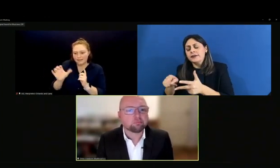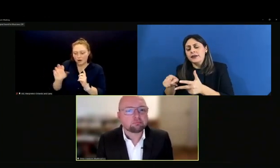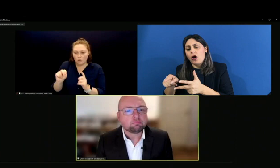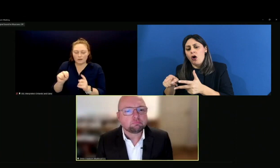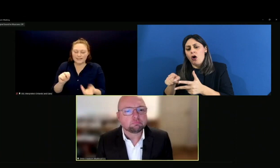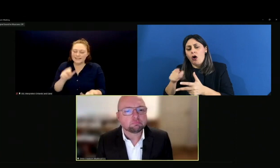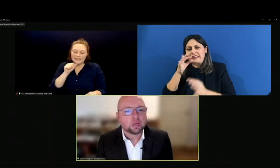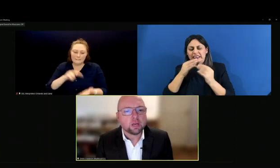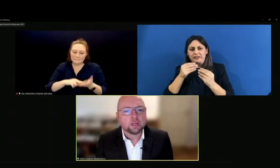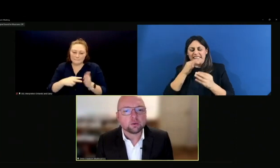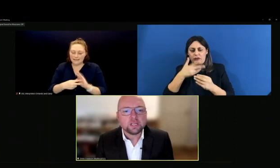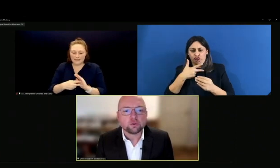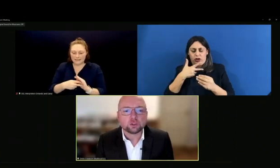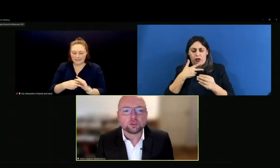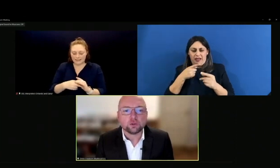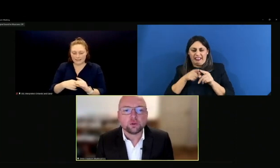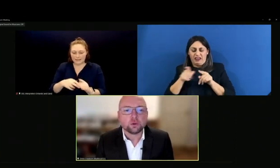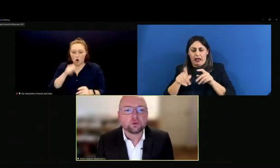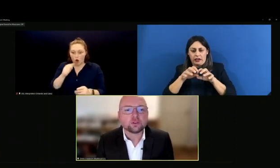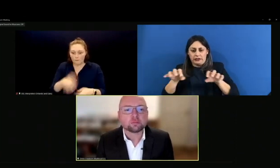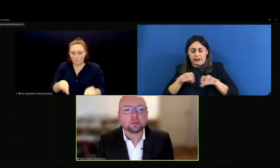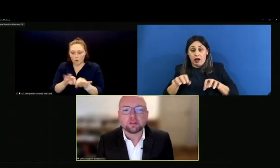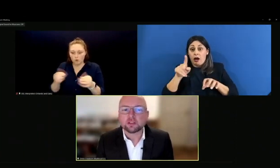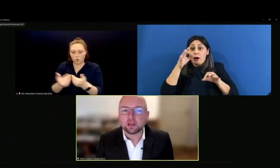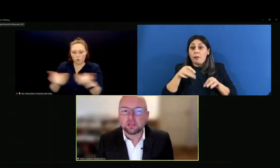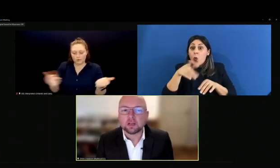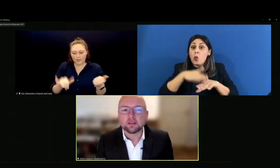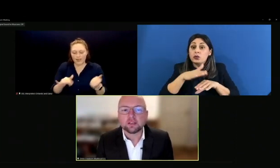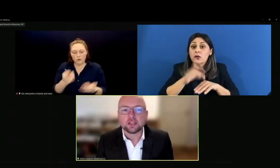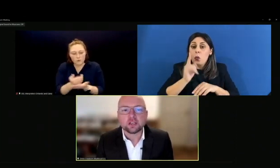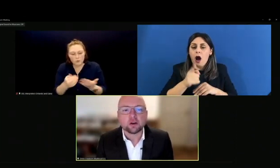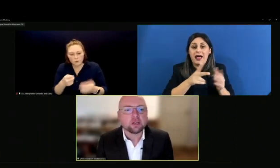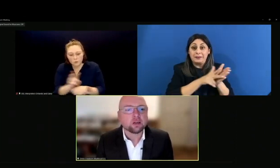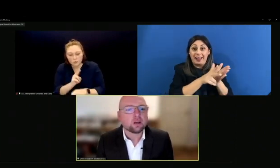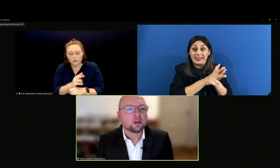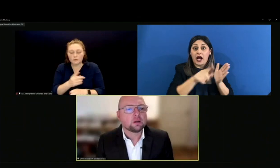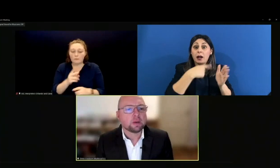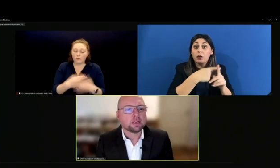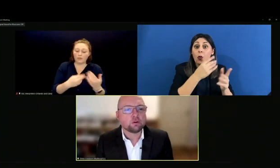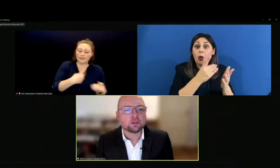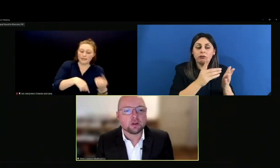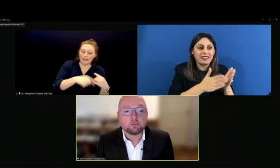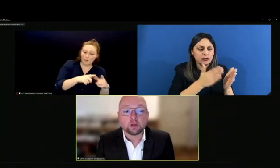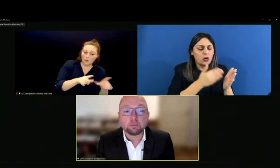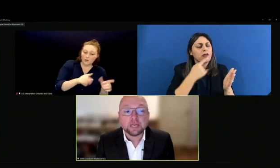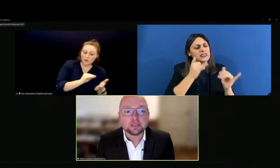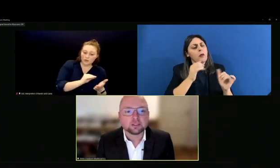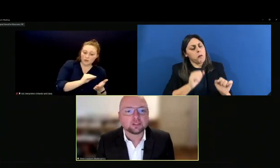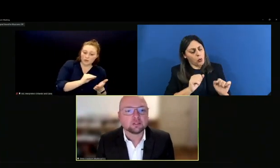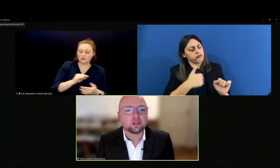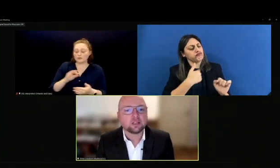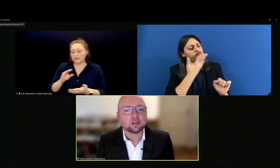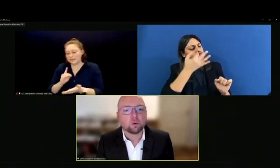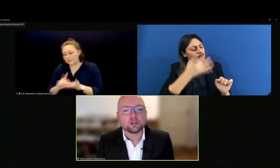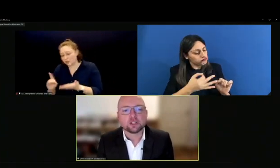distinction. The resources you used, spread the sign and the dictionary, make no claim to